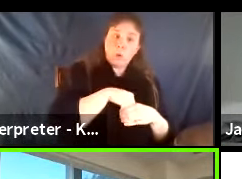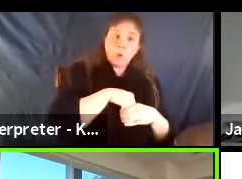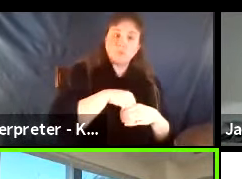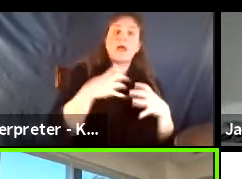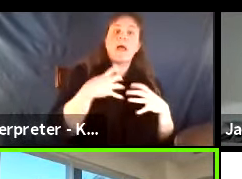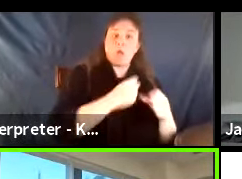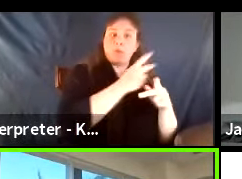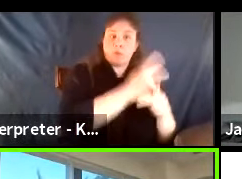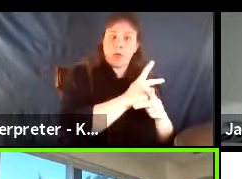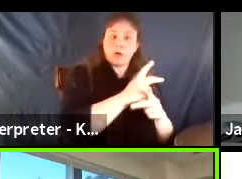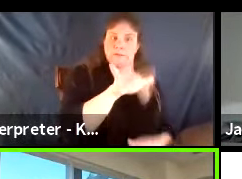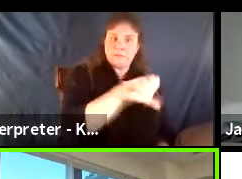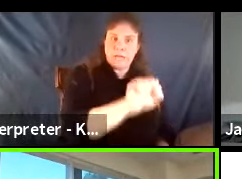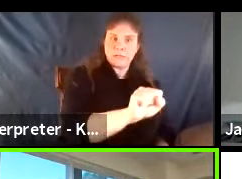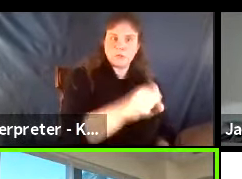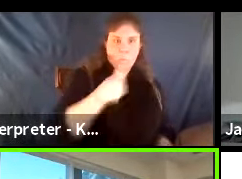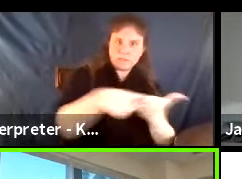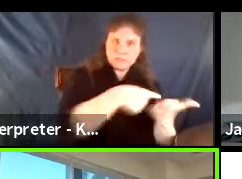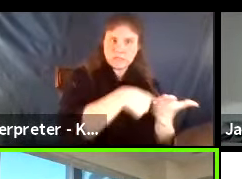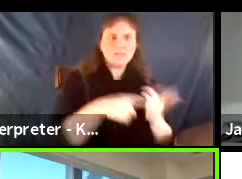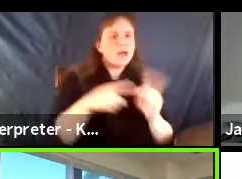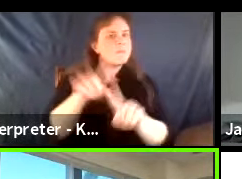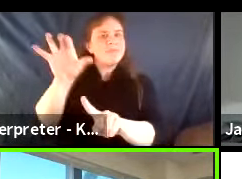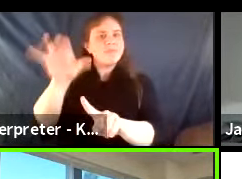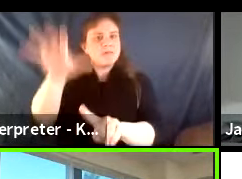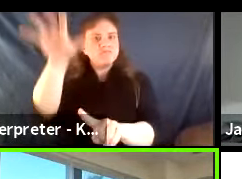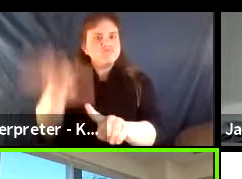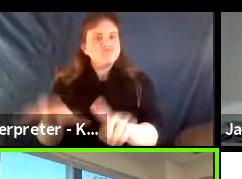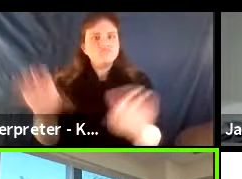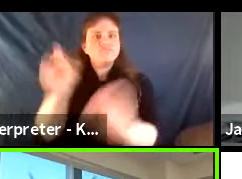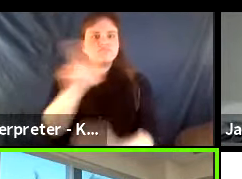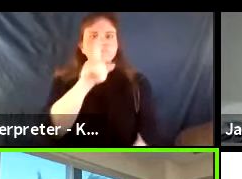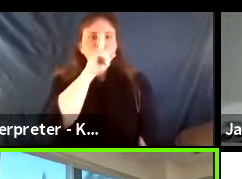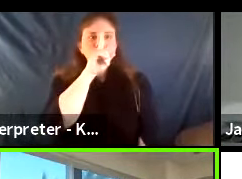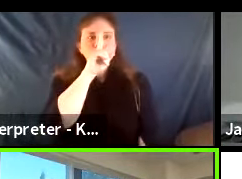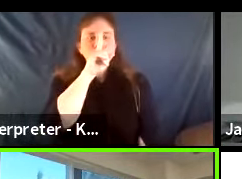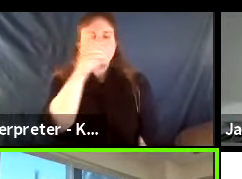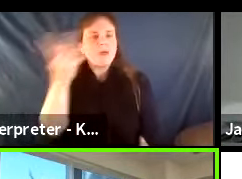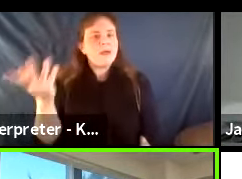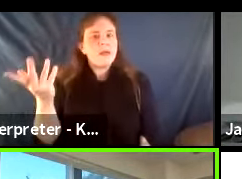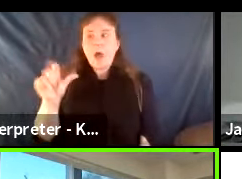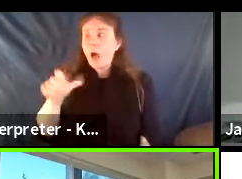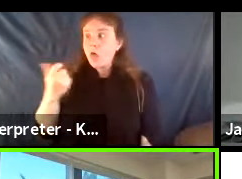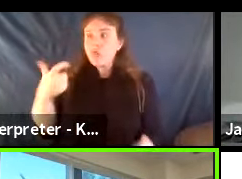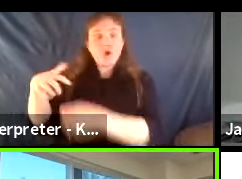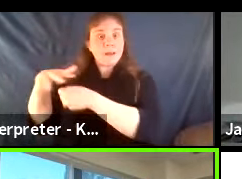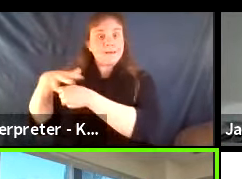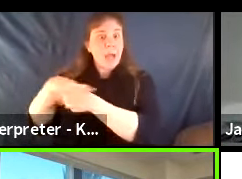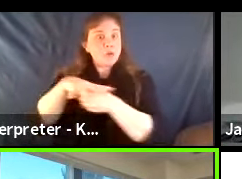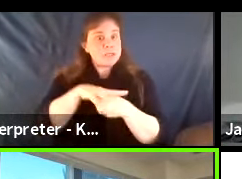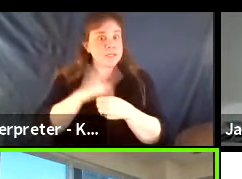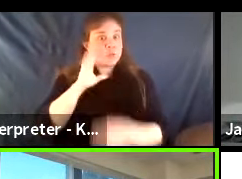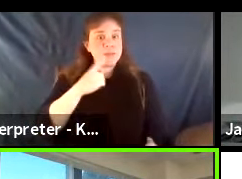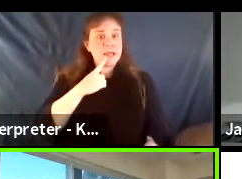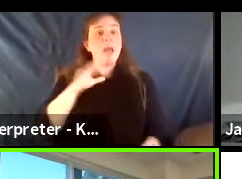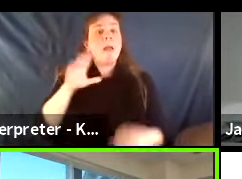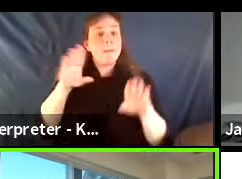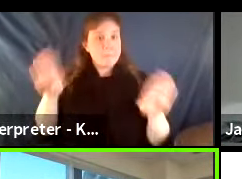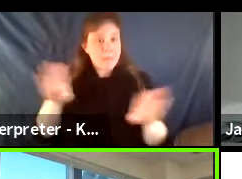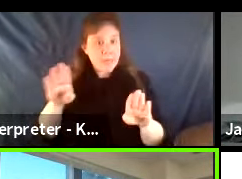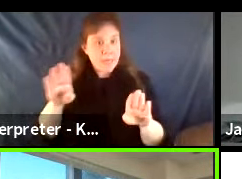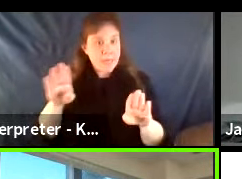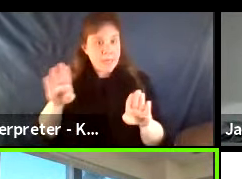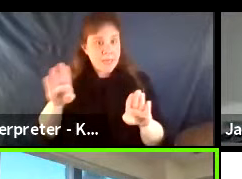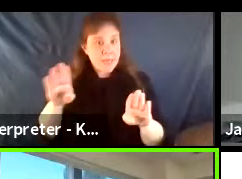that, what we've heard from our other counties in the state is that behavioral health workers will stand in line to get their vaccine. It's